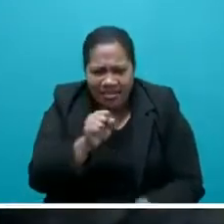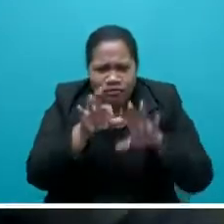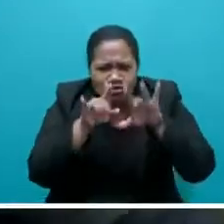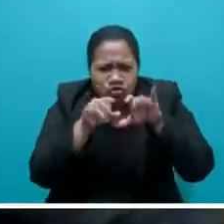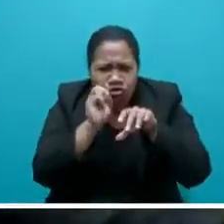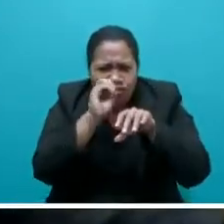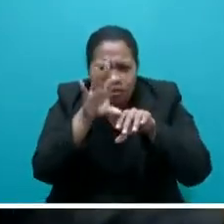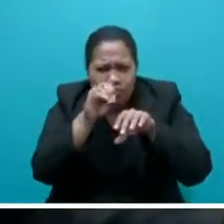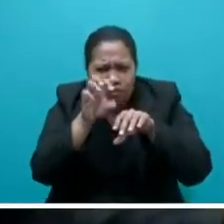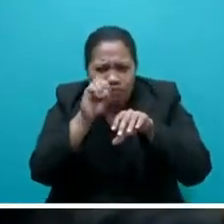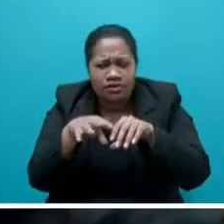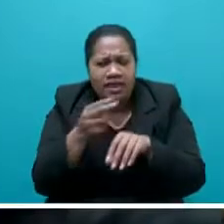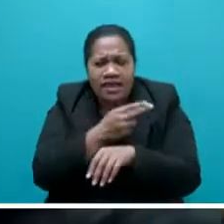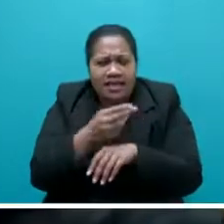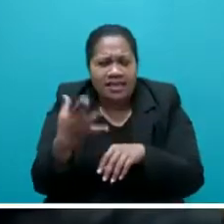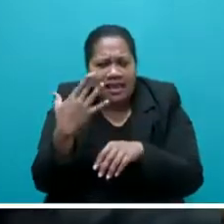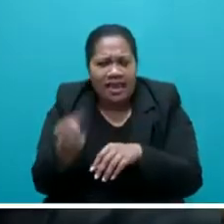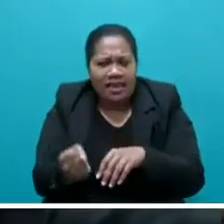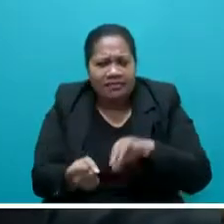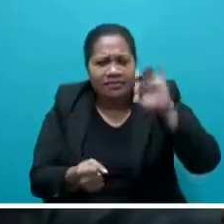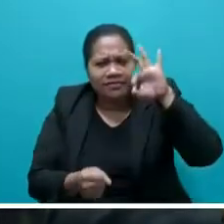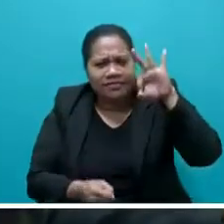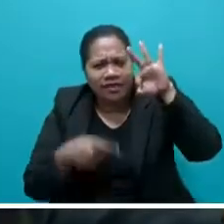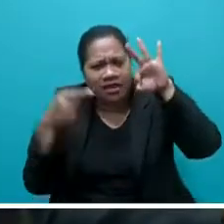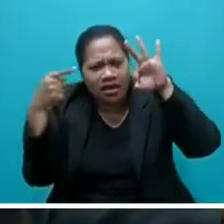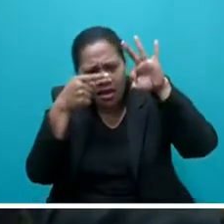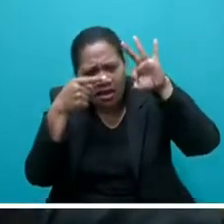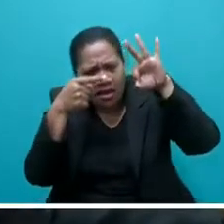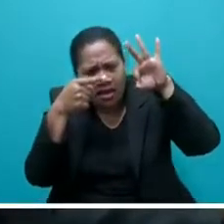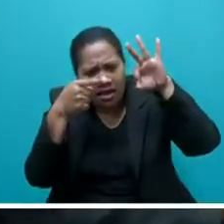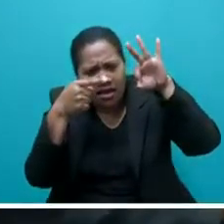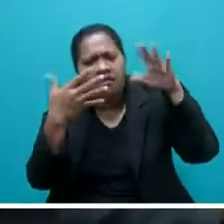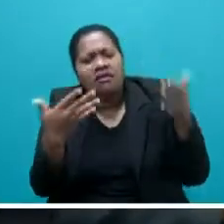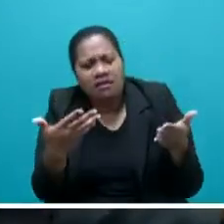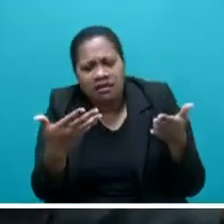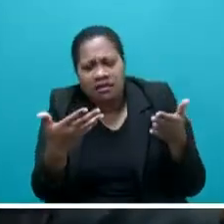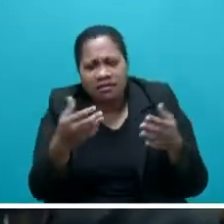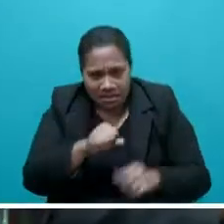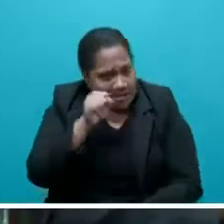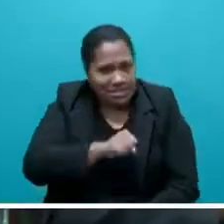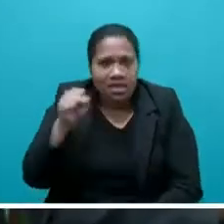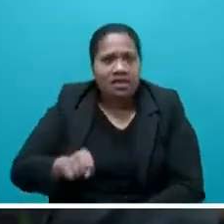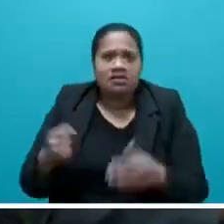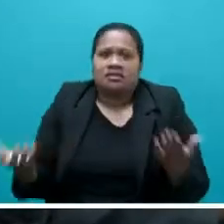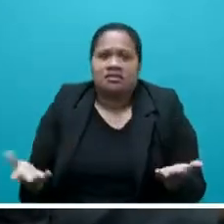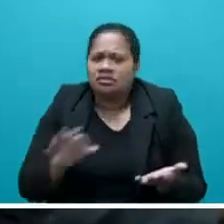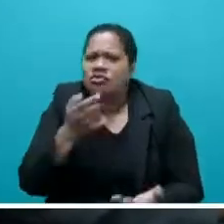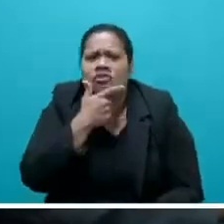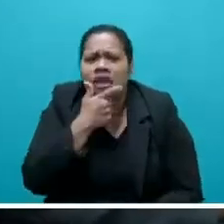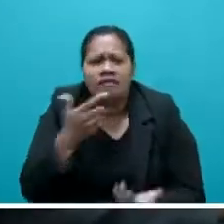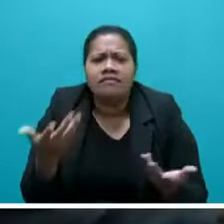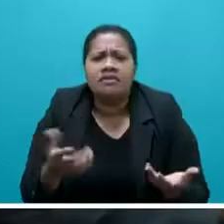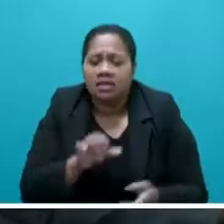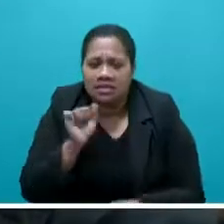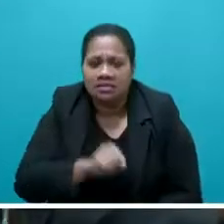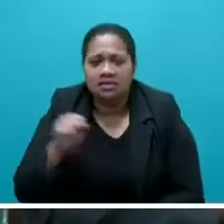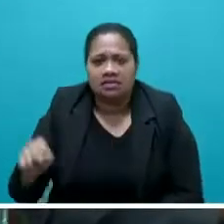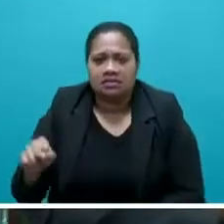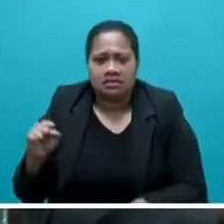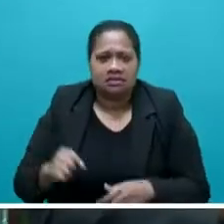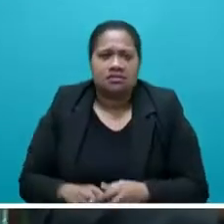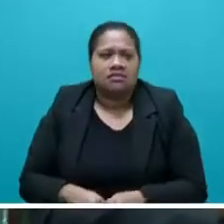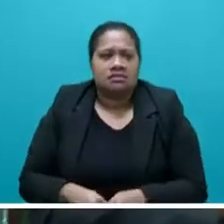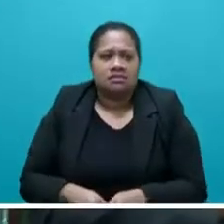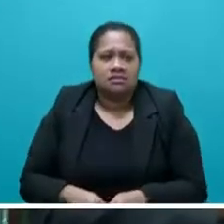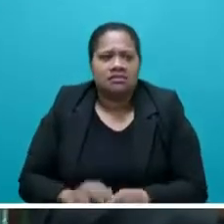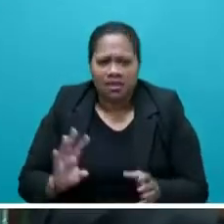Honorable Rasova, please don't laugh. It's not it is a serious matter. This is the level of contribution we now see from